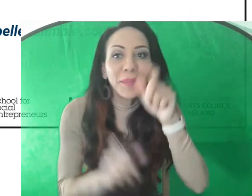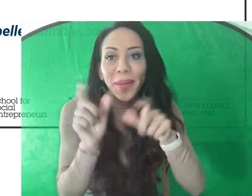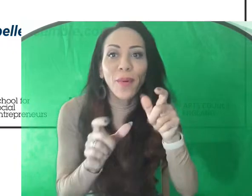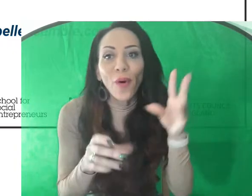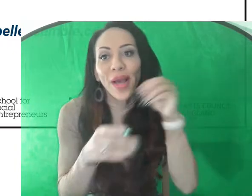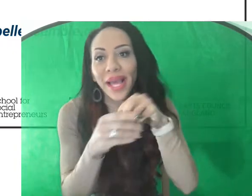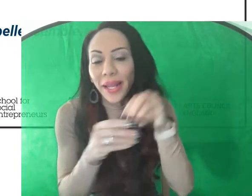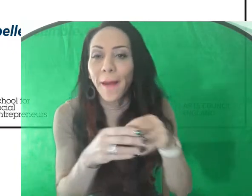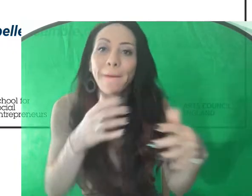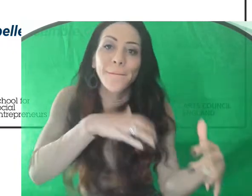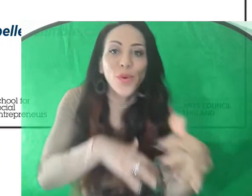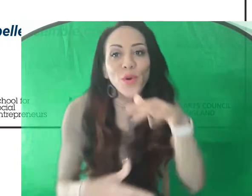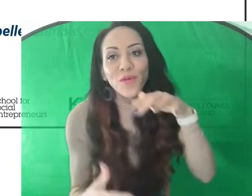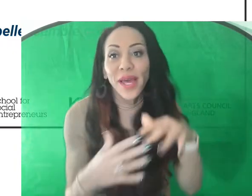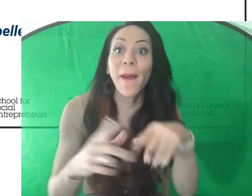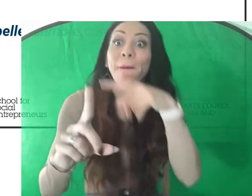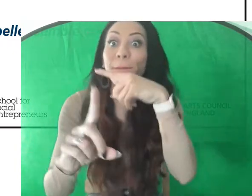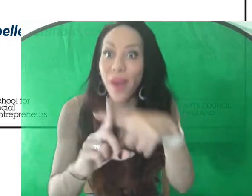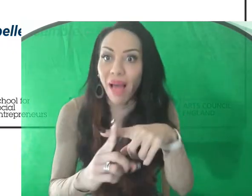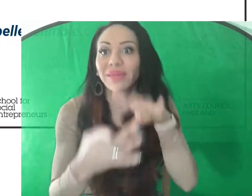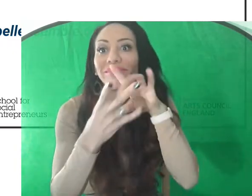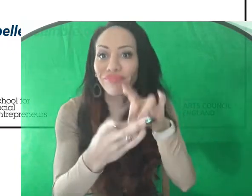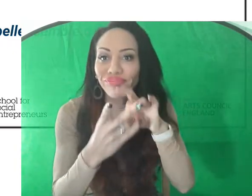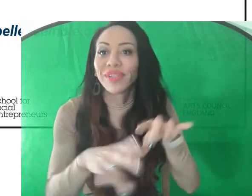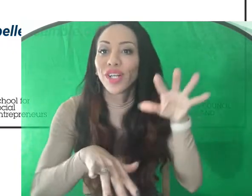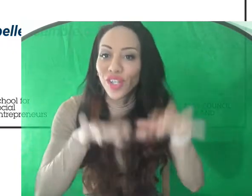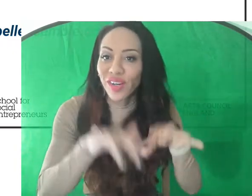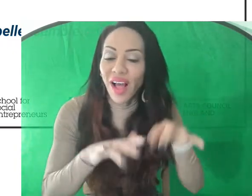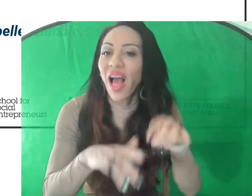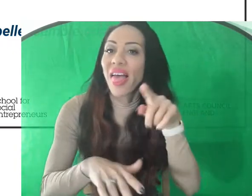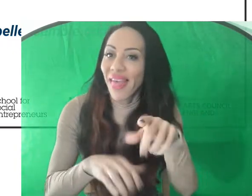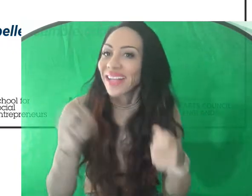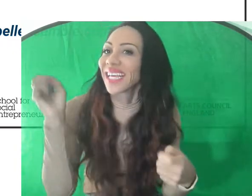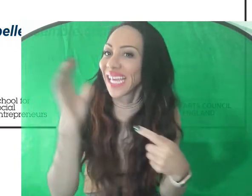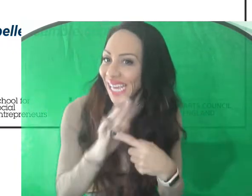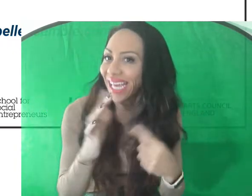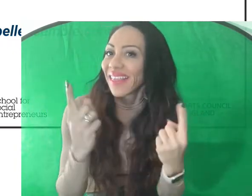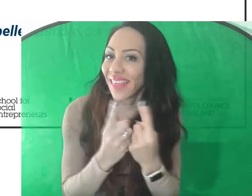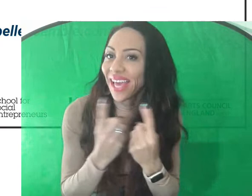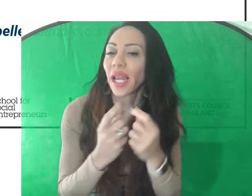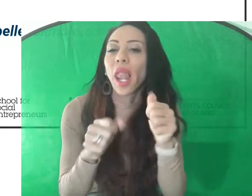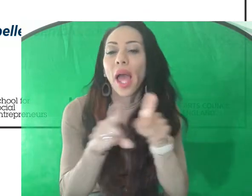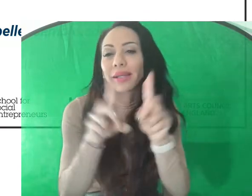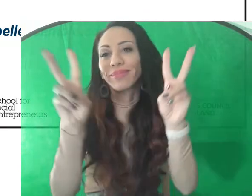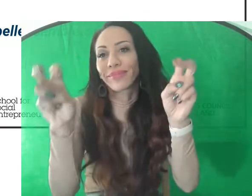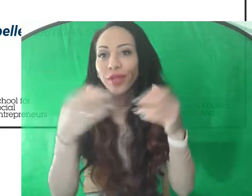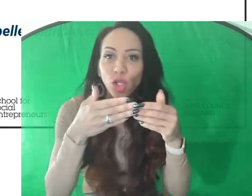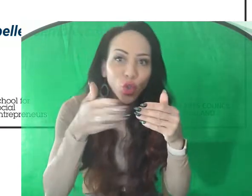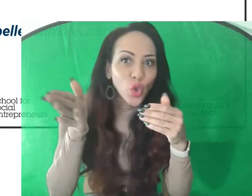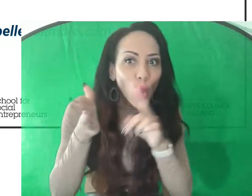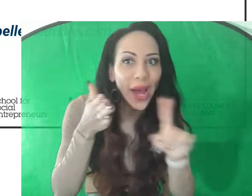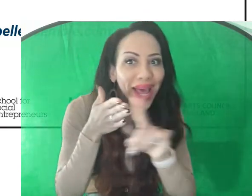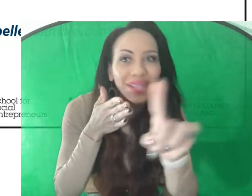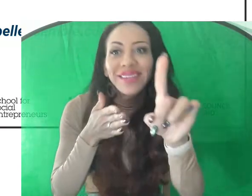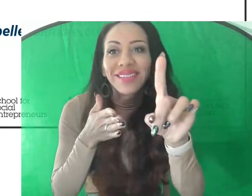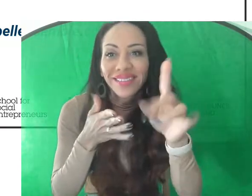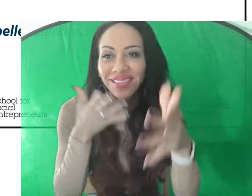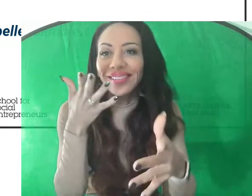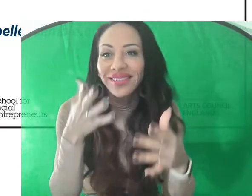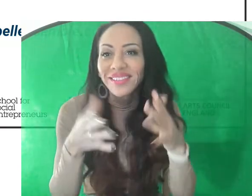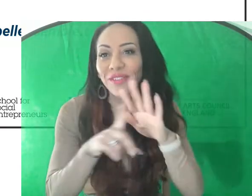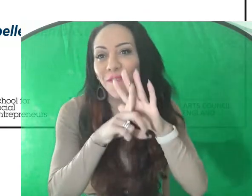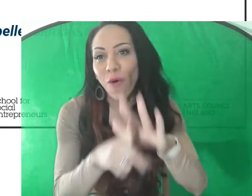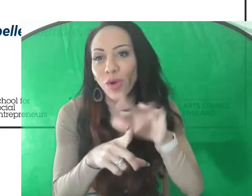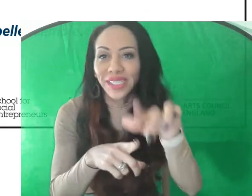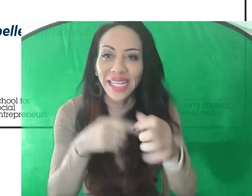they're really engaging with computing, and that just seems like a real key and a way in to make that happen. Yeah. I love it. And then